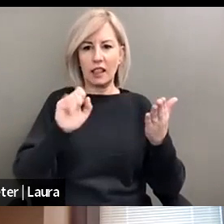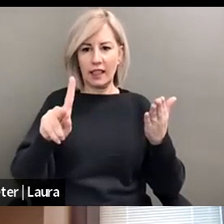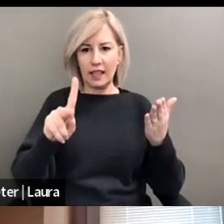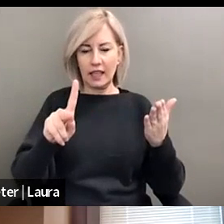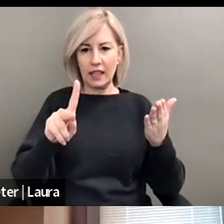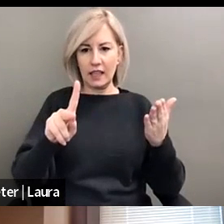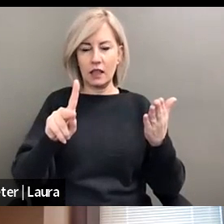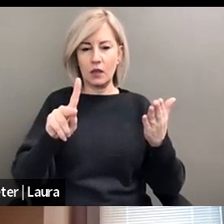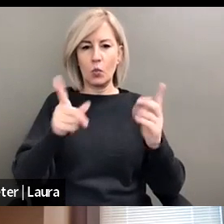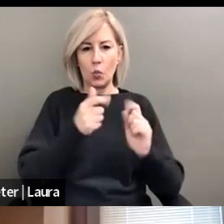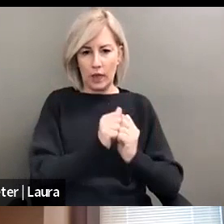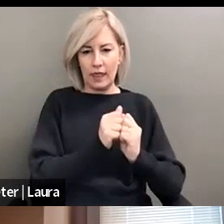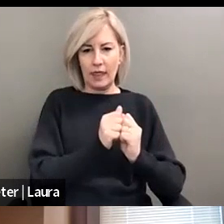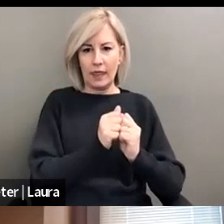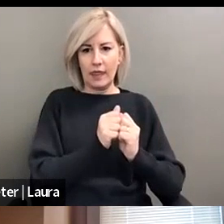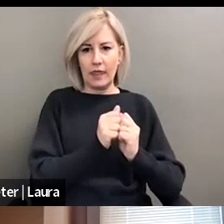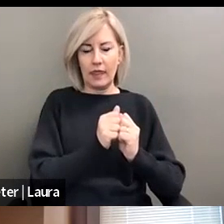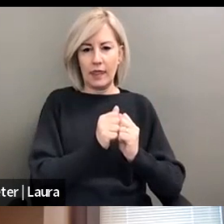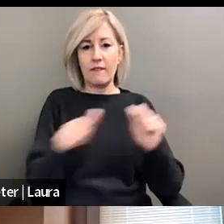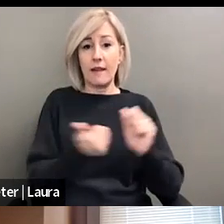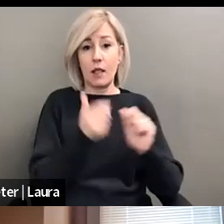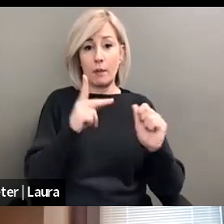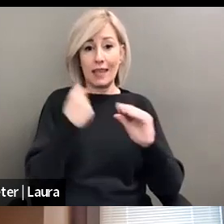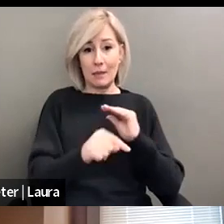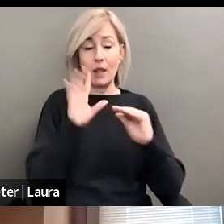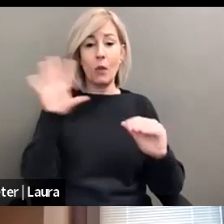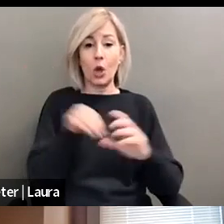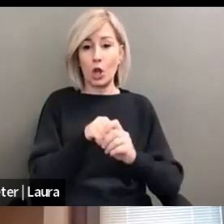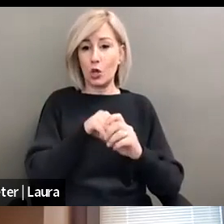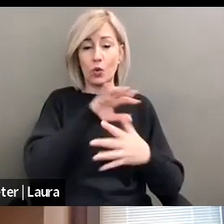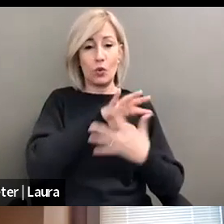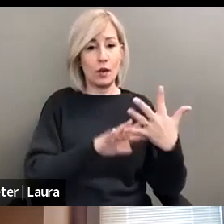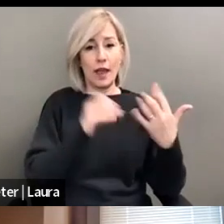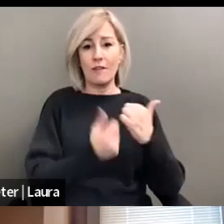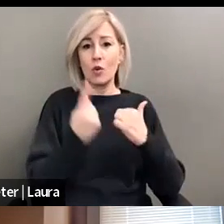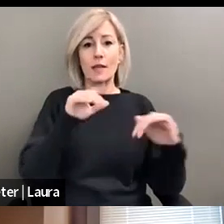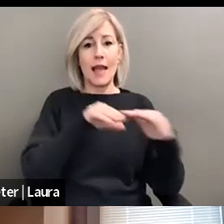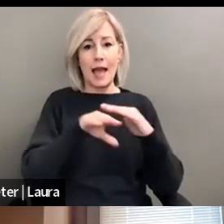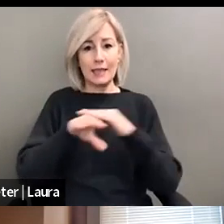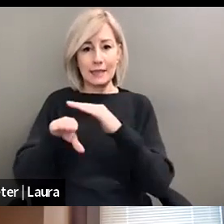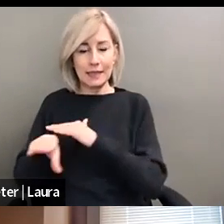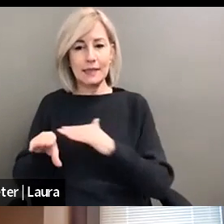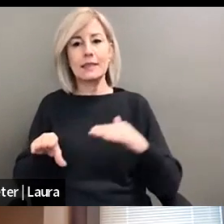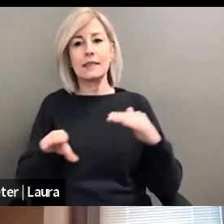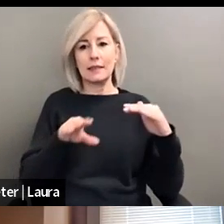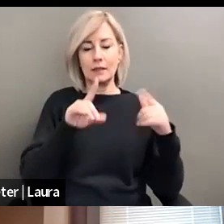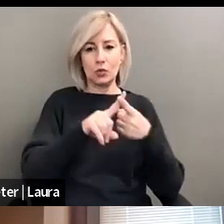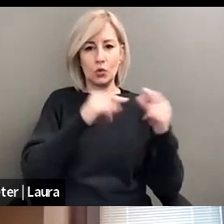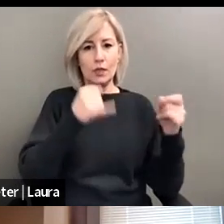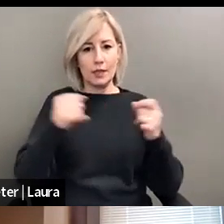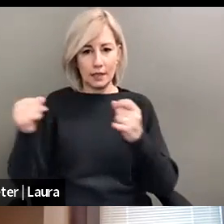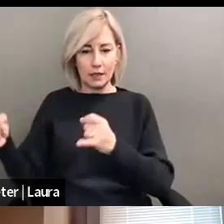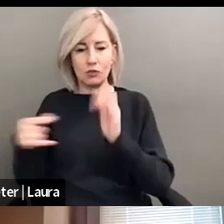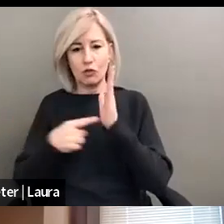We send out the follow-up email of this. We're going to include everybody's access to the individual representatives